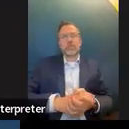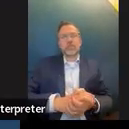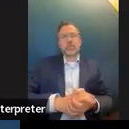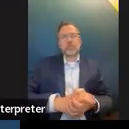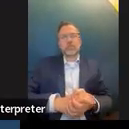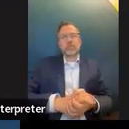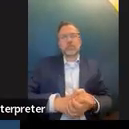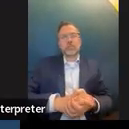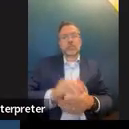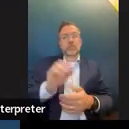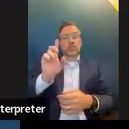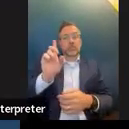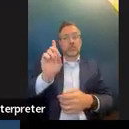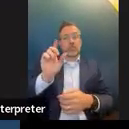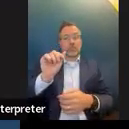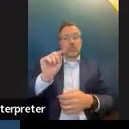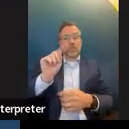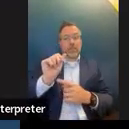Data, totally related.